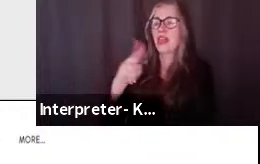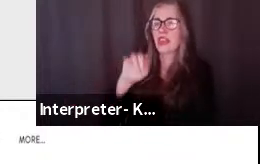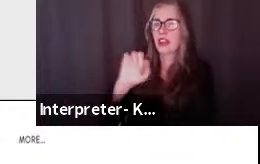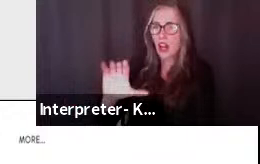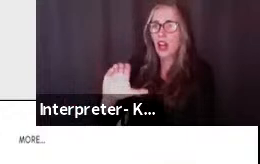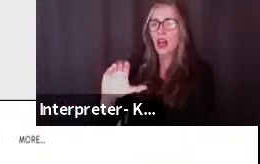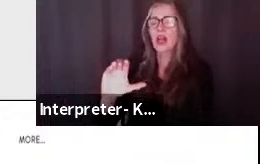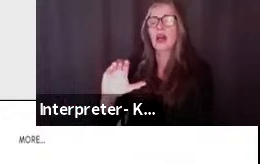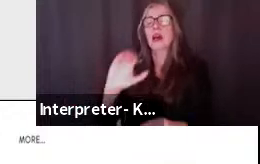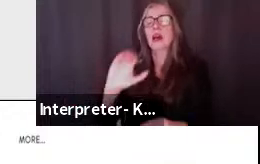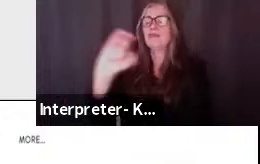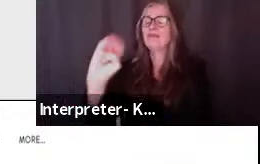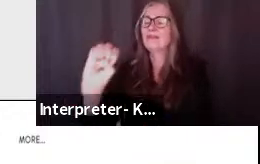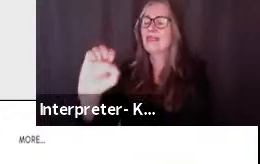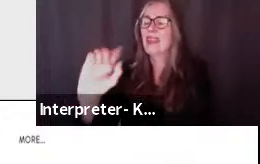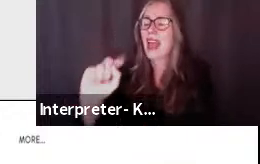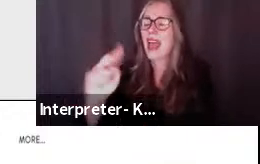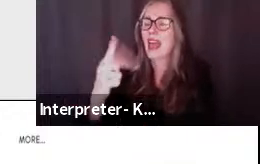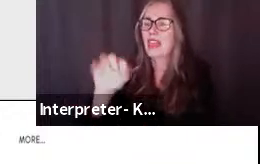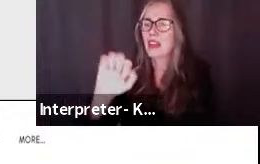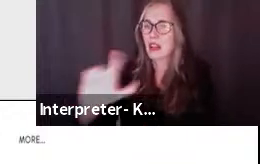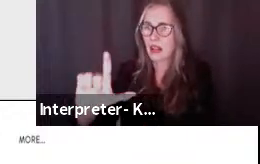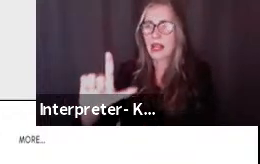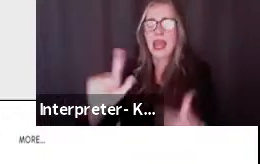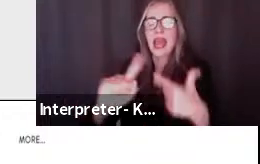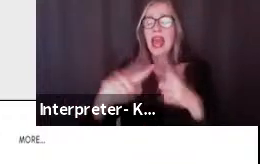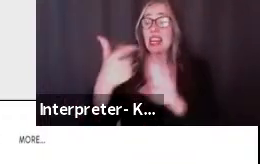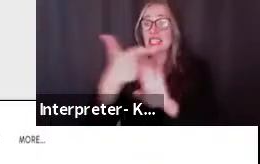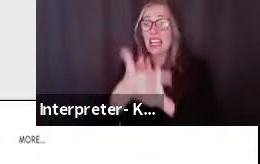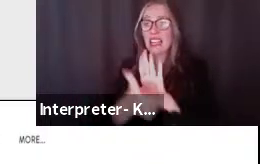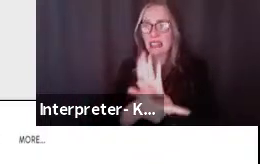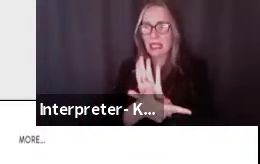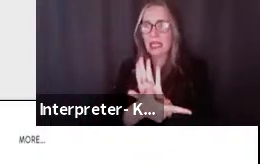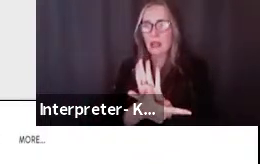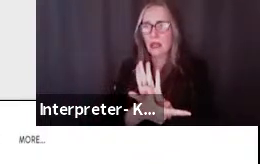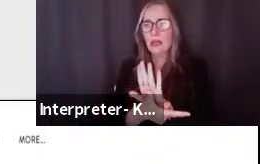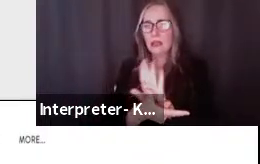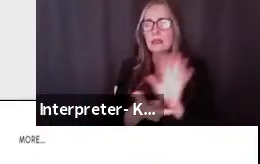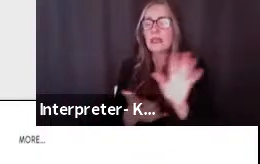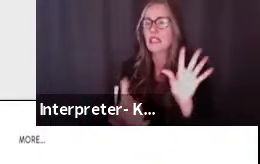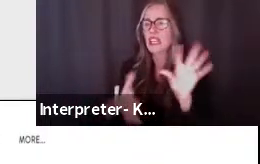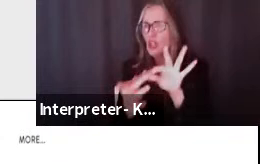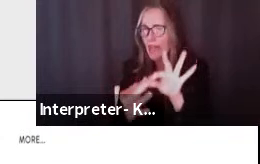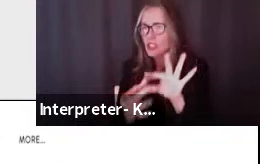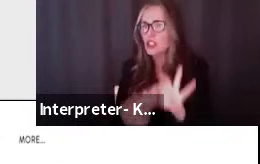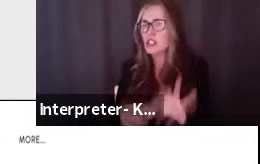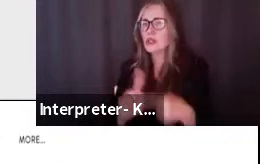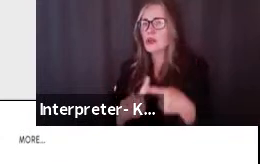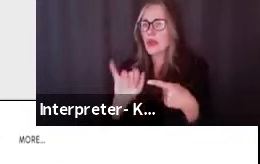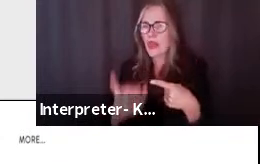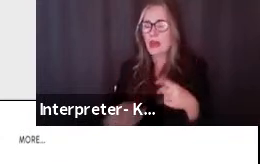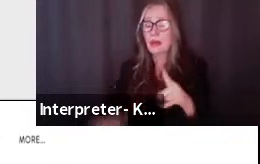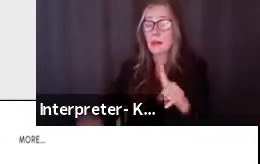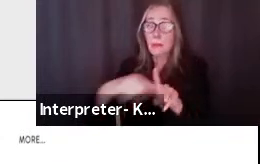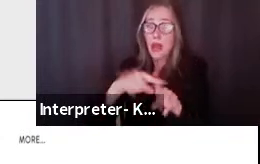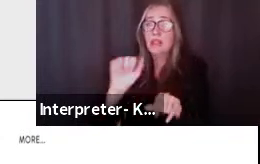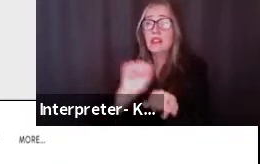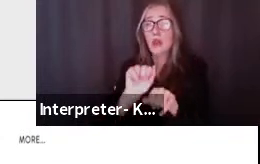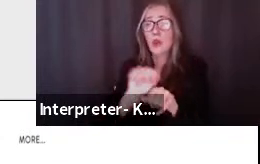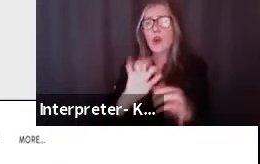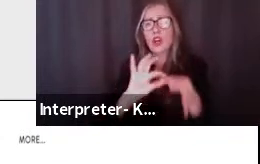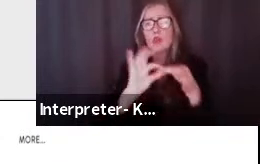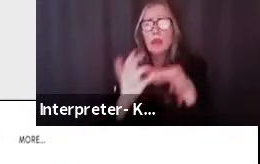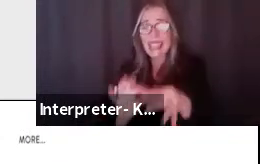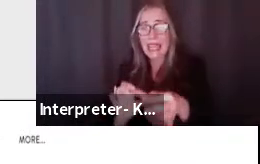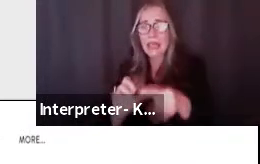work as well as what we consider some contemporary legacies of eugenic sterilization um so on this slide there is an